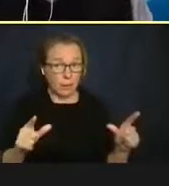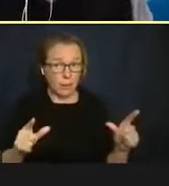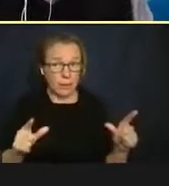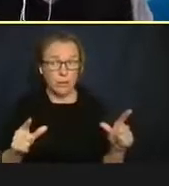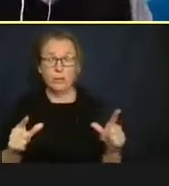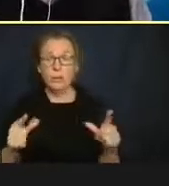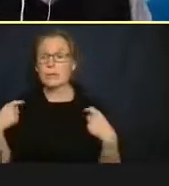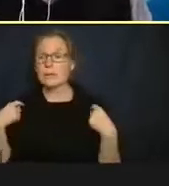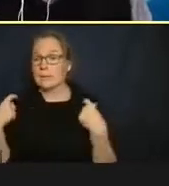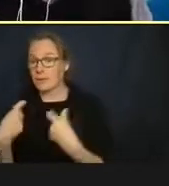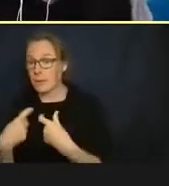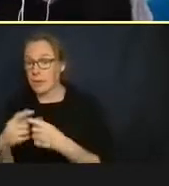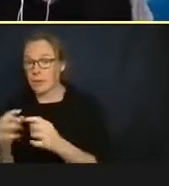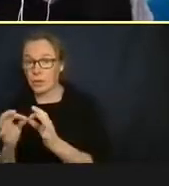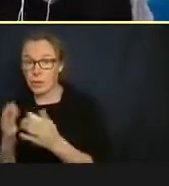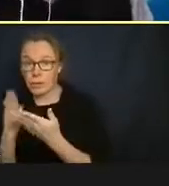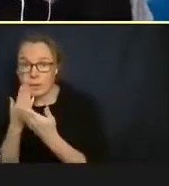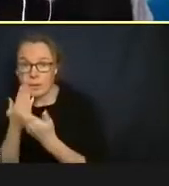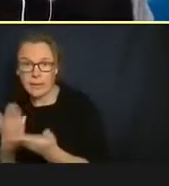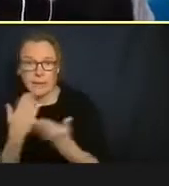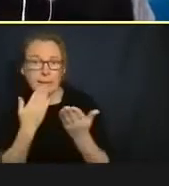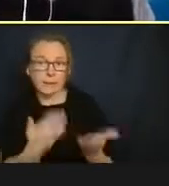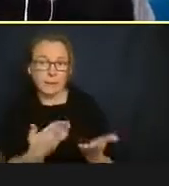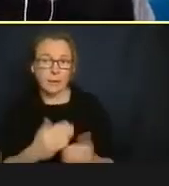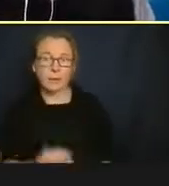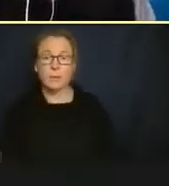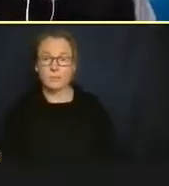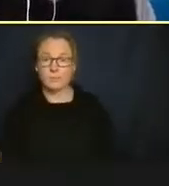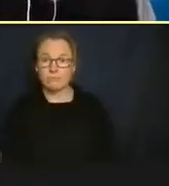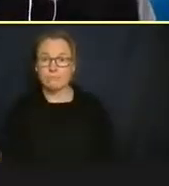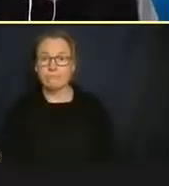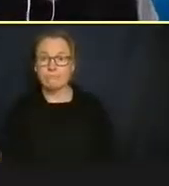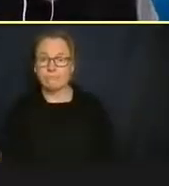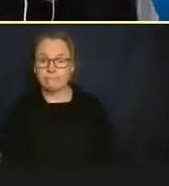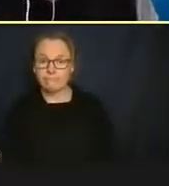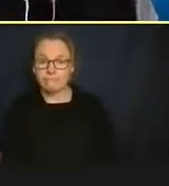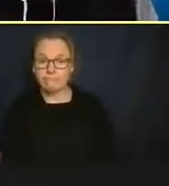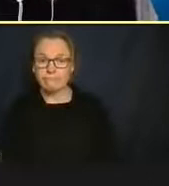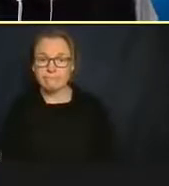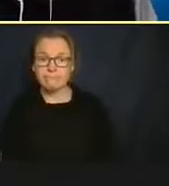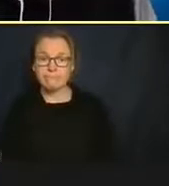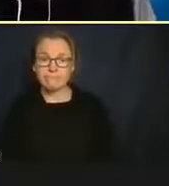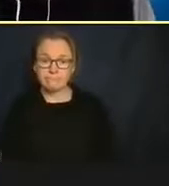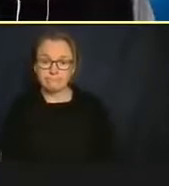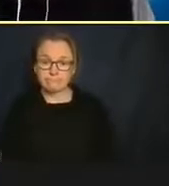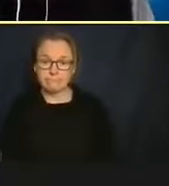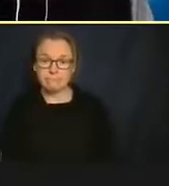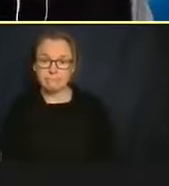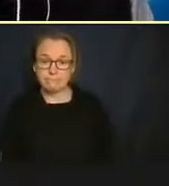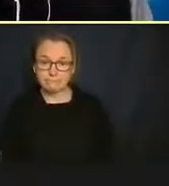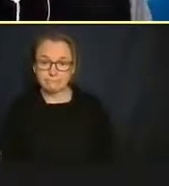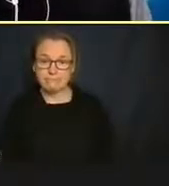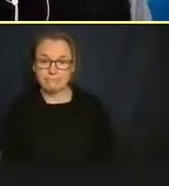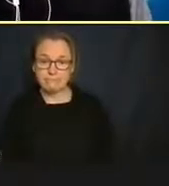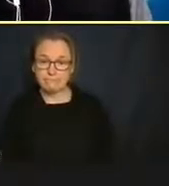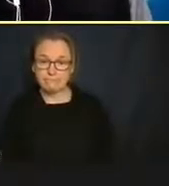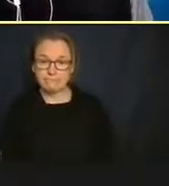and our Spanish interpreters who have helped us throughout this entire event.